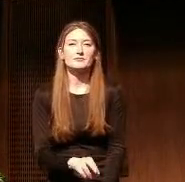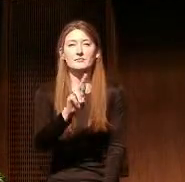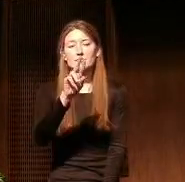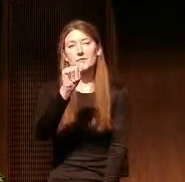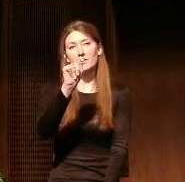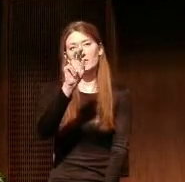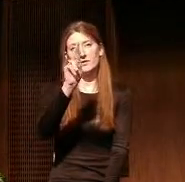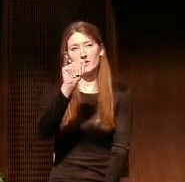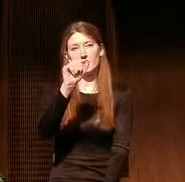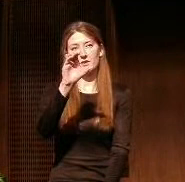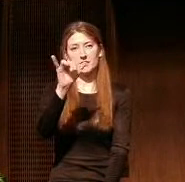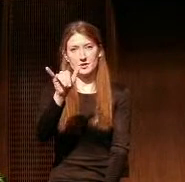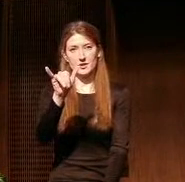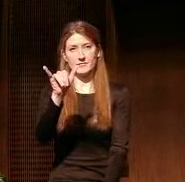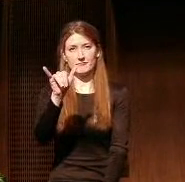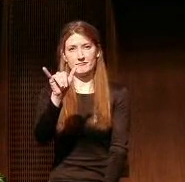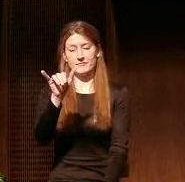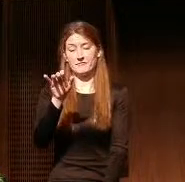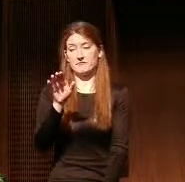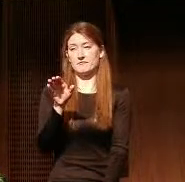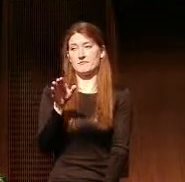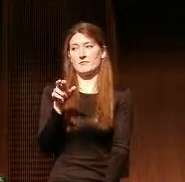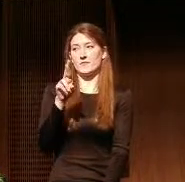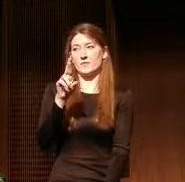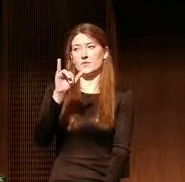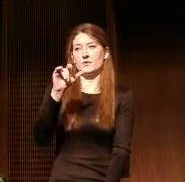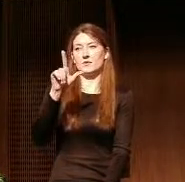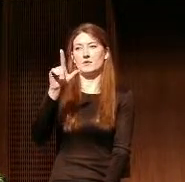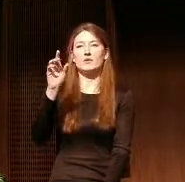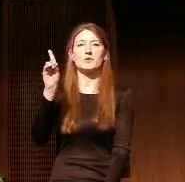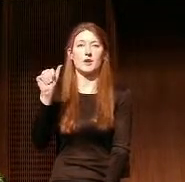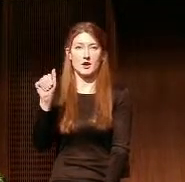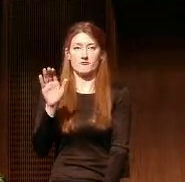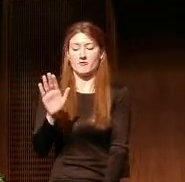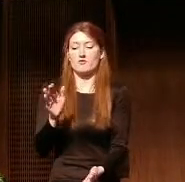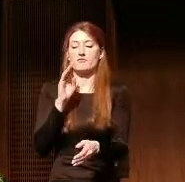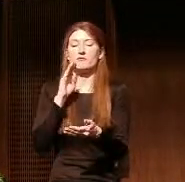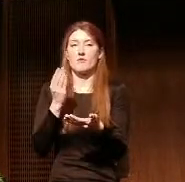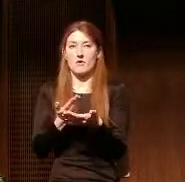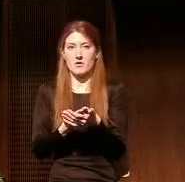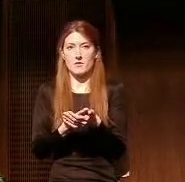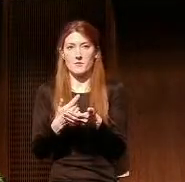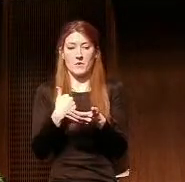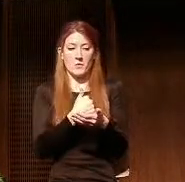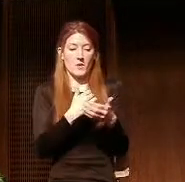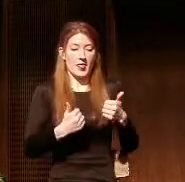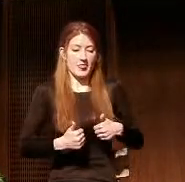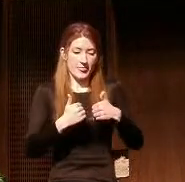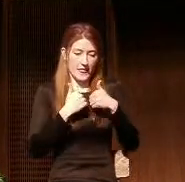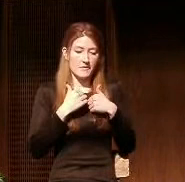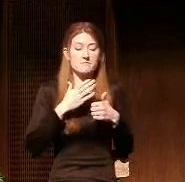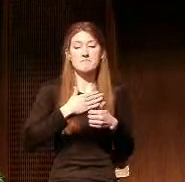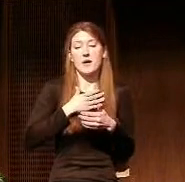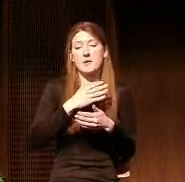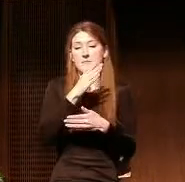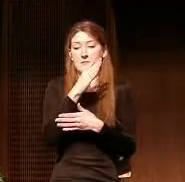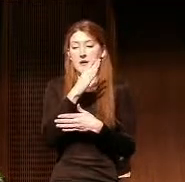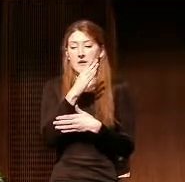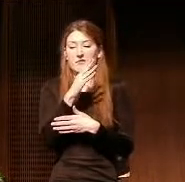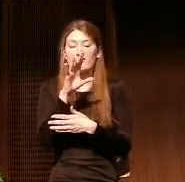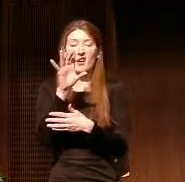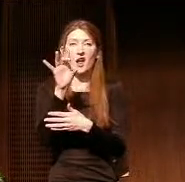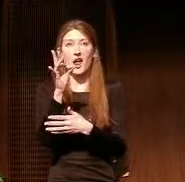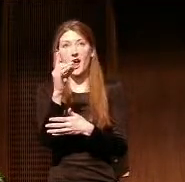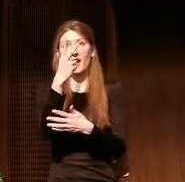Tracy, Rilda's daughter, said, my husband and I lived with Mom for 8.5 years. When we heard she was